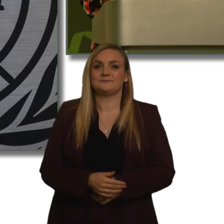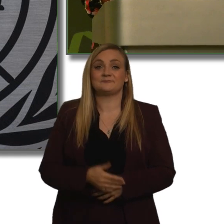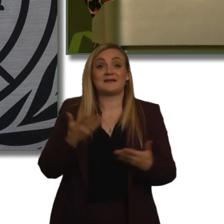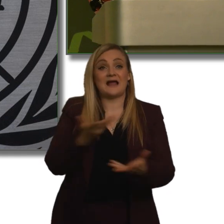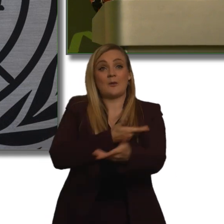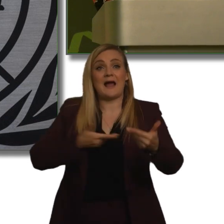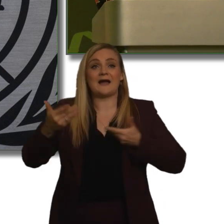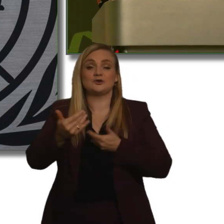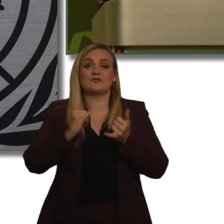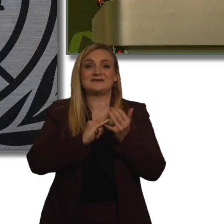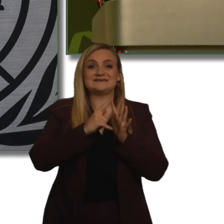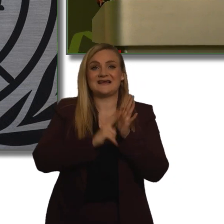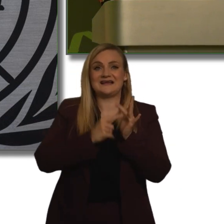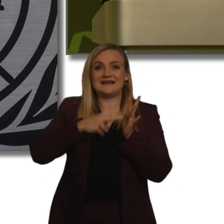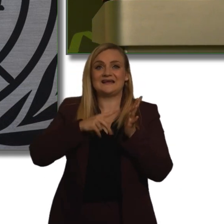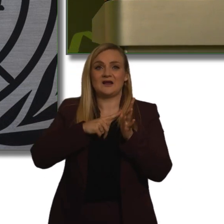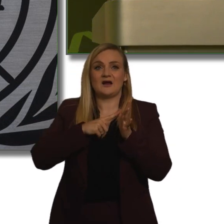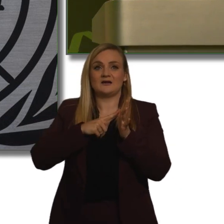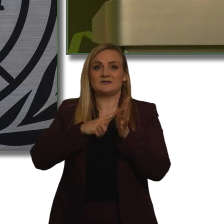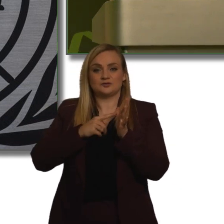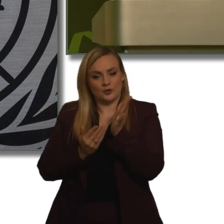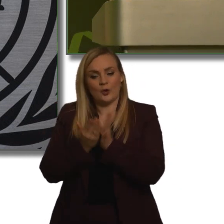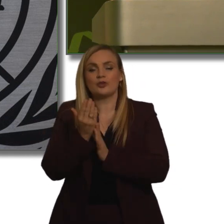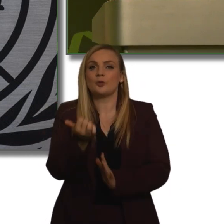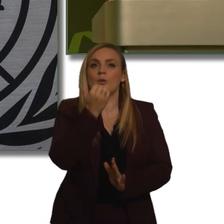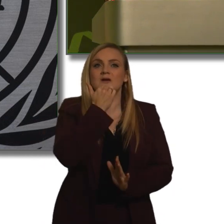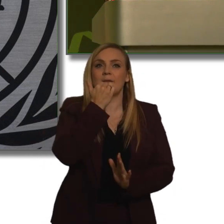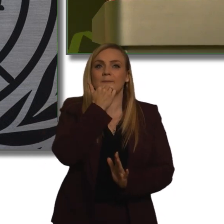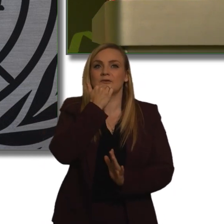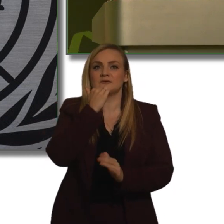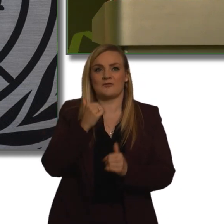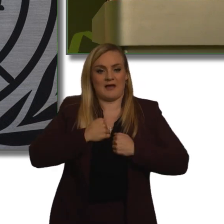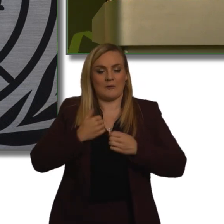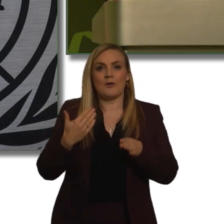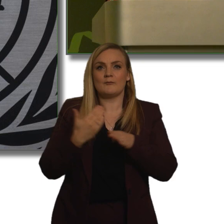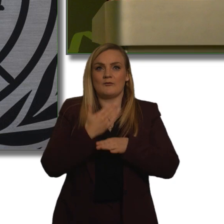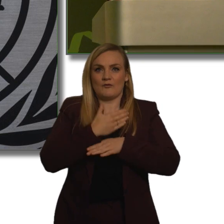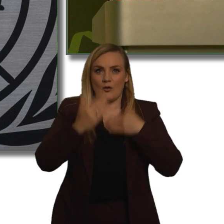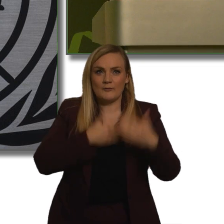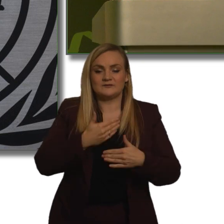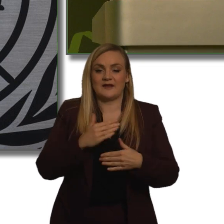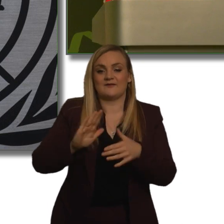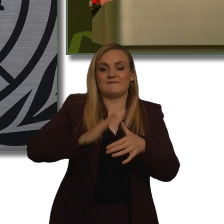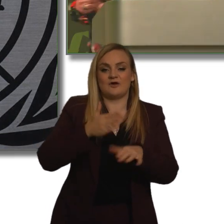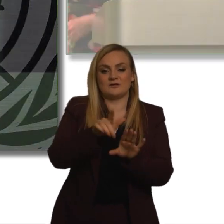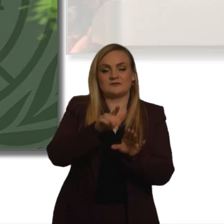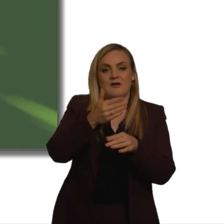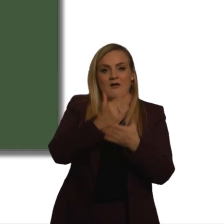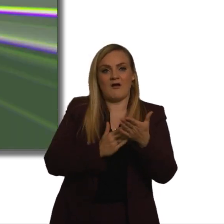Selina, who will take us through the numbers and our performance in the first half of the year. Thank you.